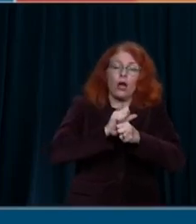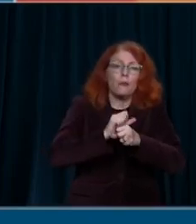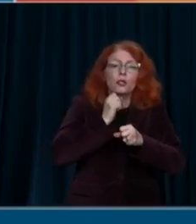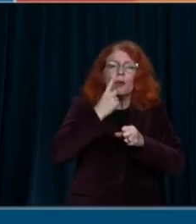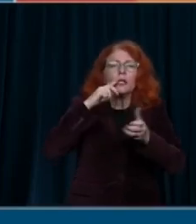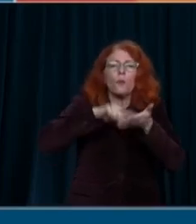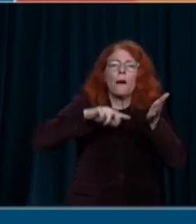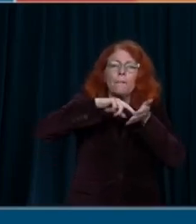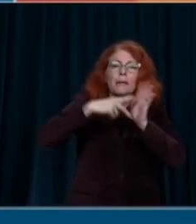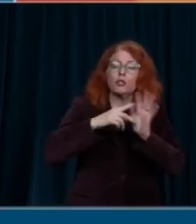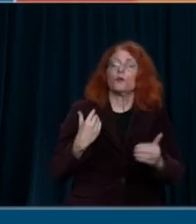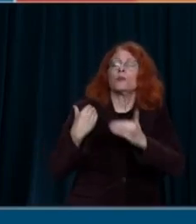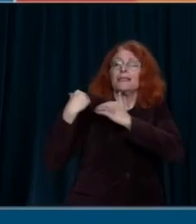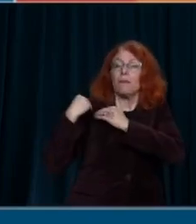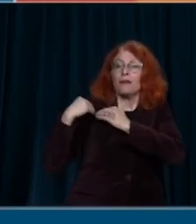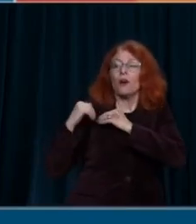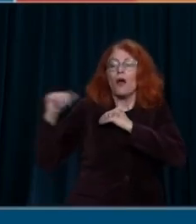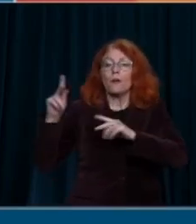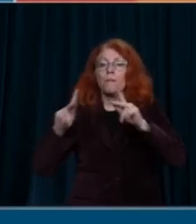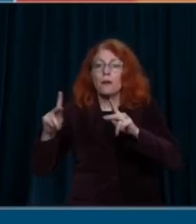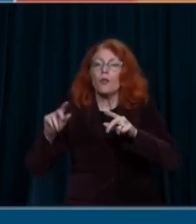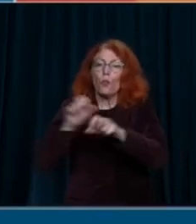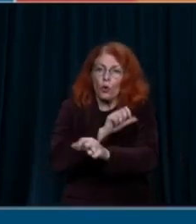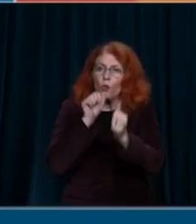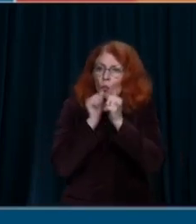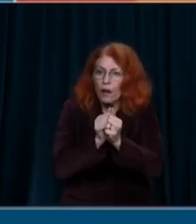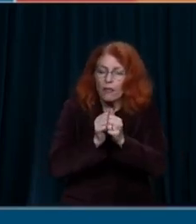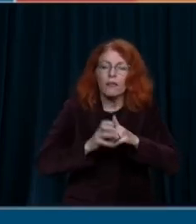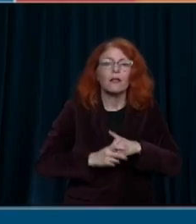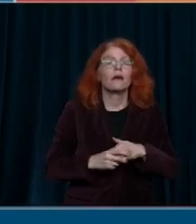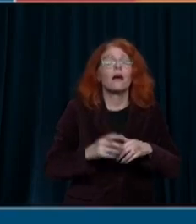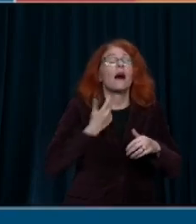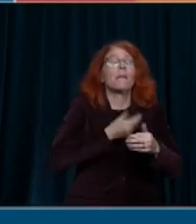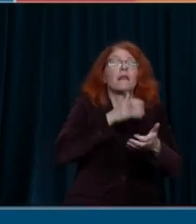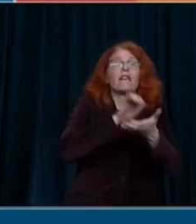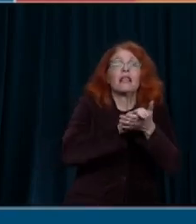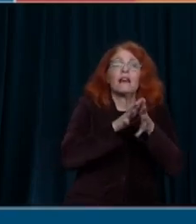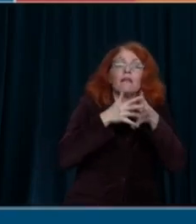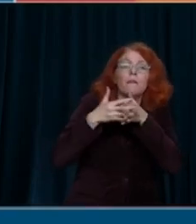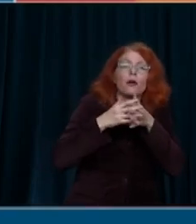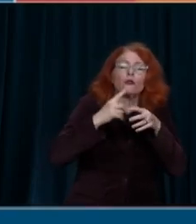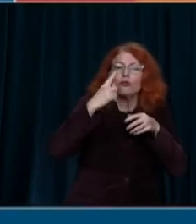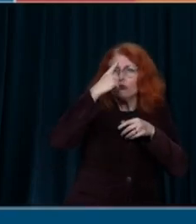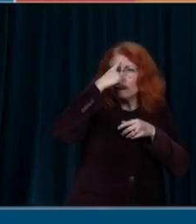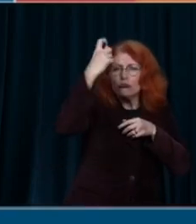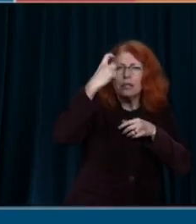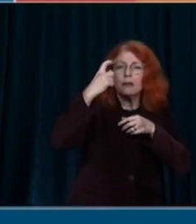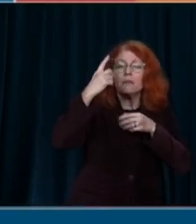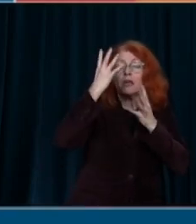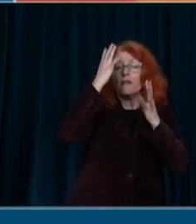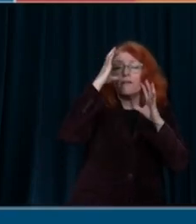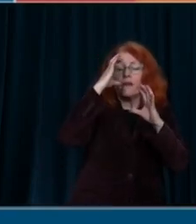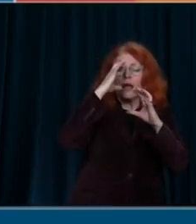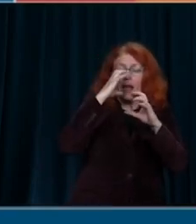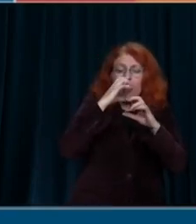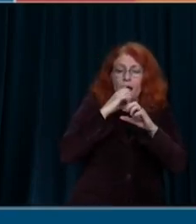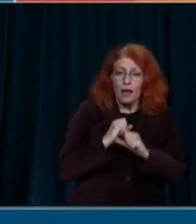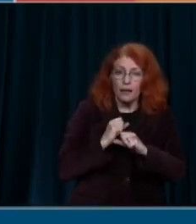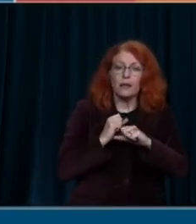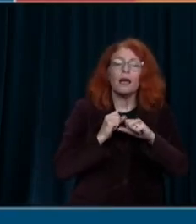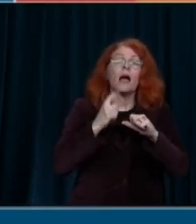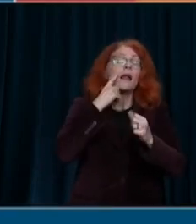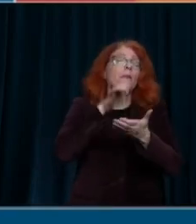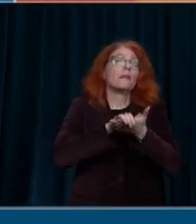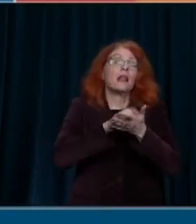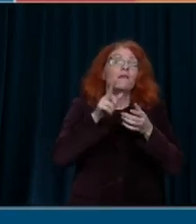be responsible for those people that work with you. I believe the American dream is fading, and I believe that